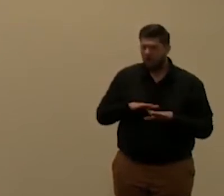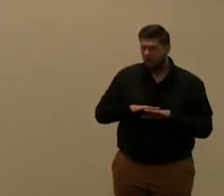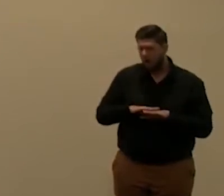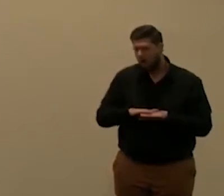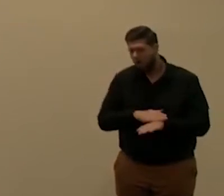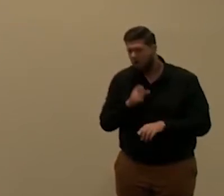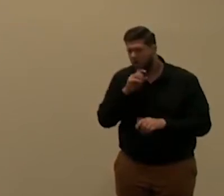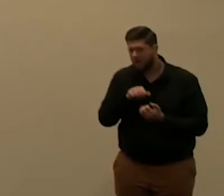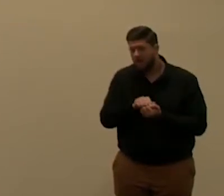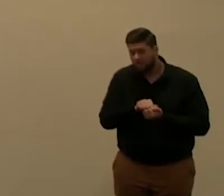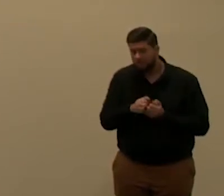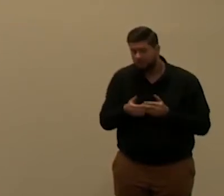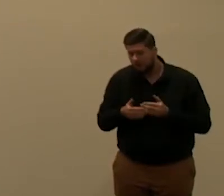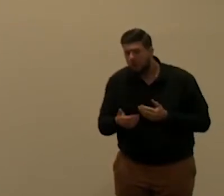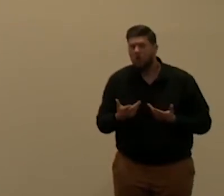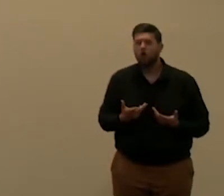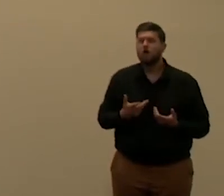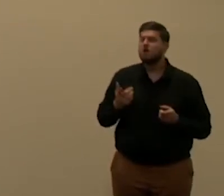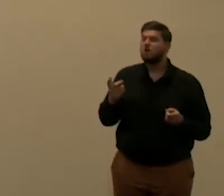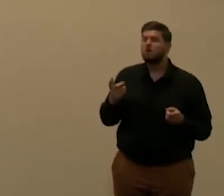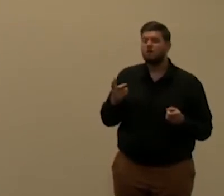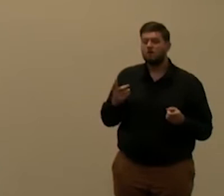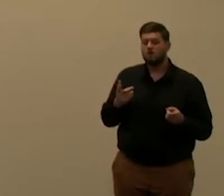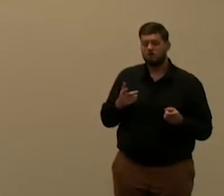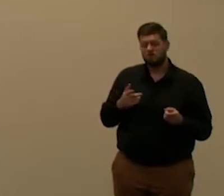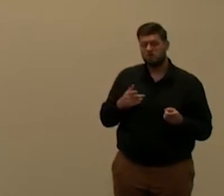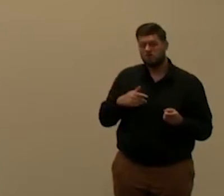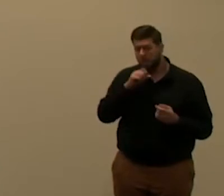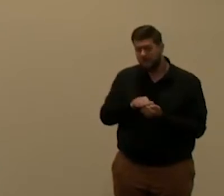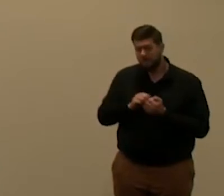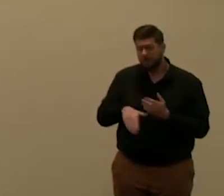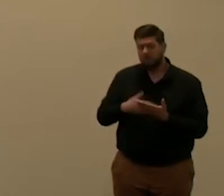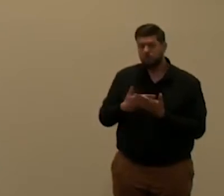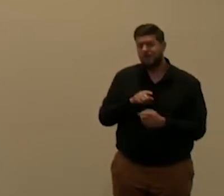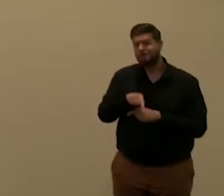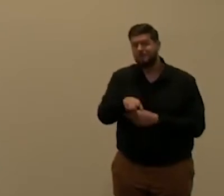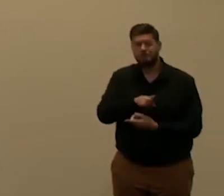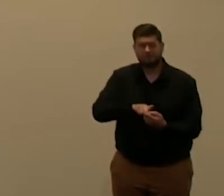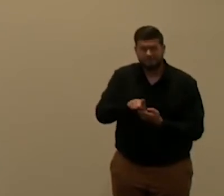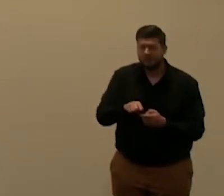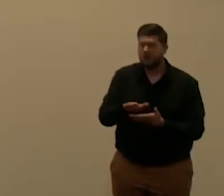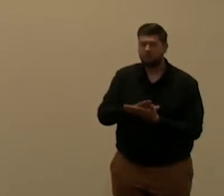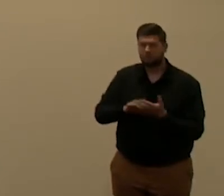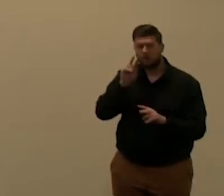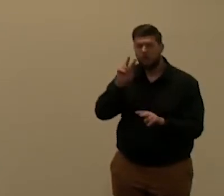keep this until we've got the next meeting, so that people can rewatch the last meeting?